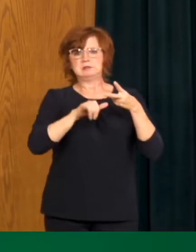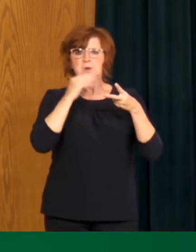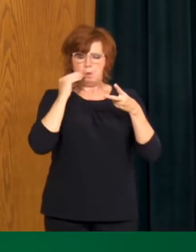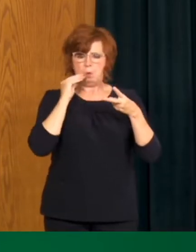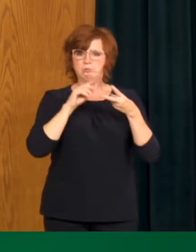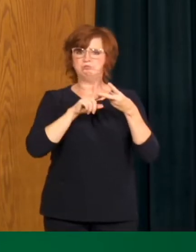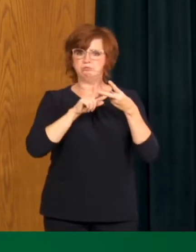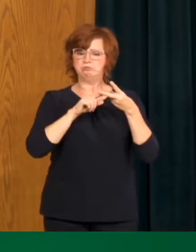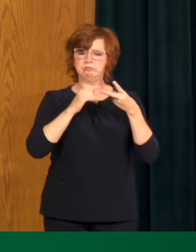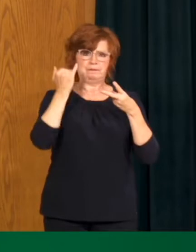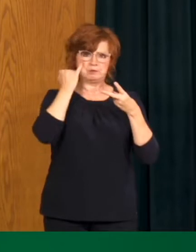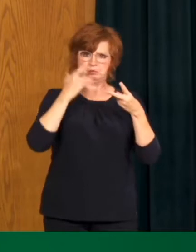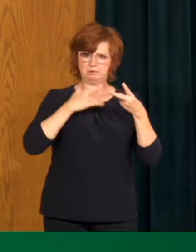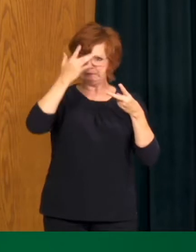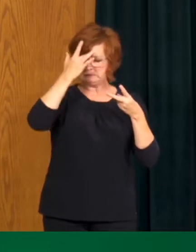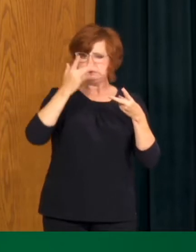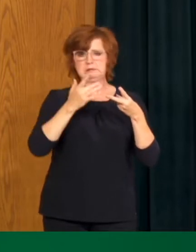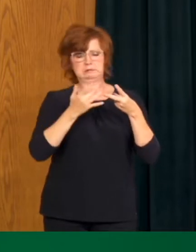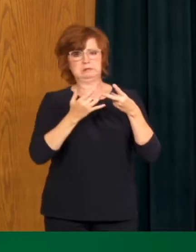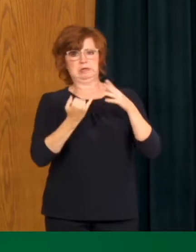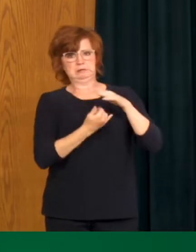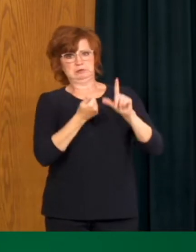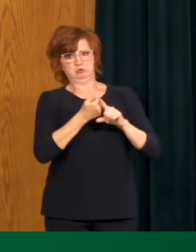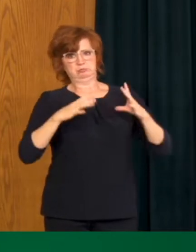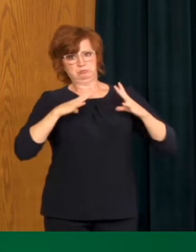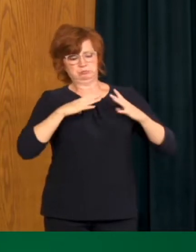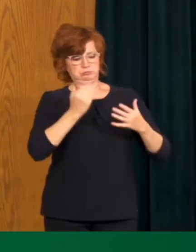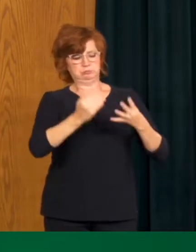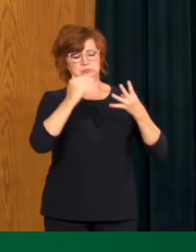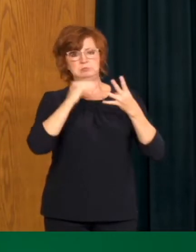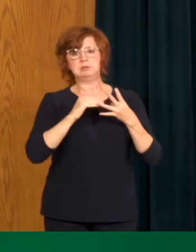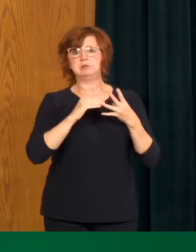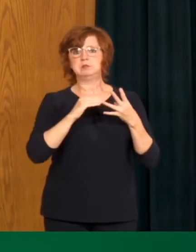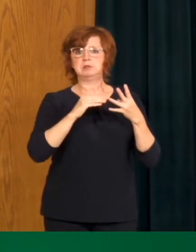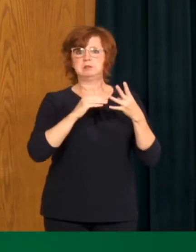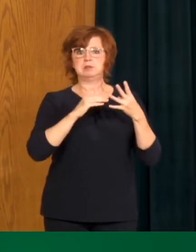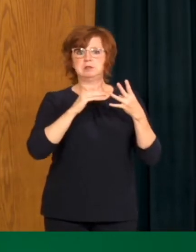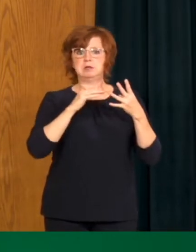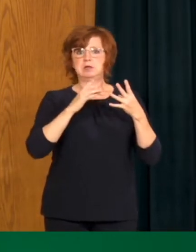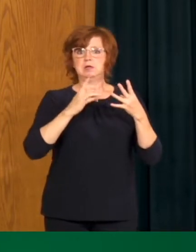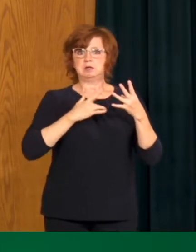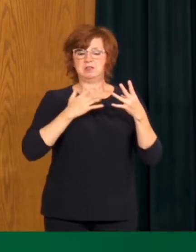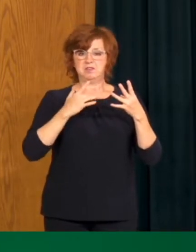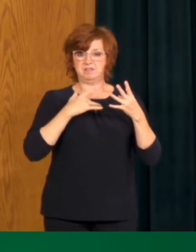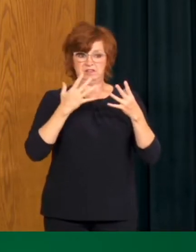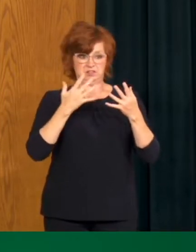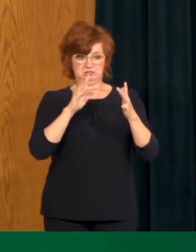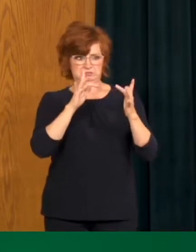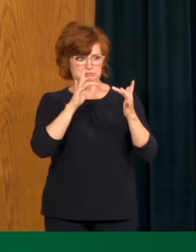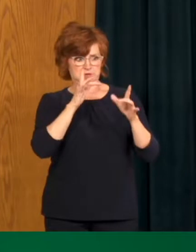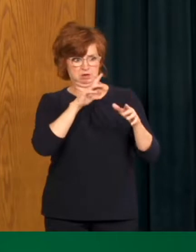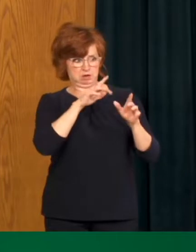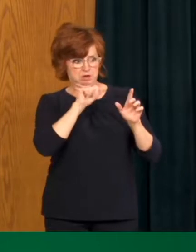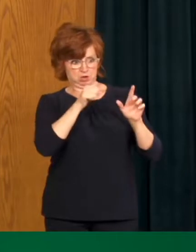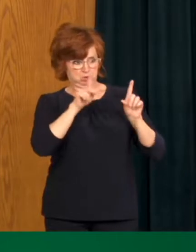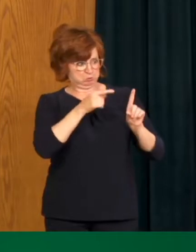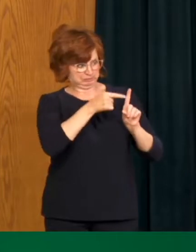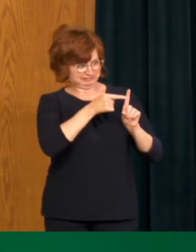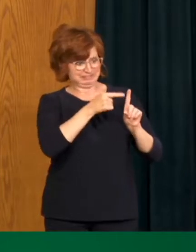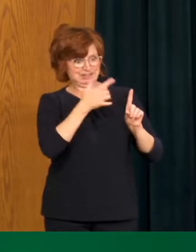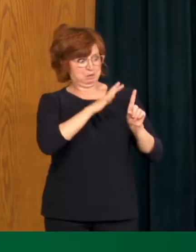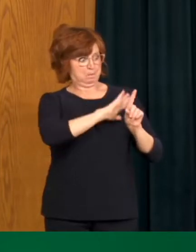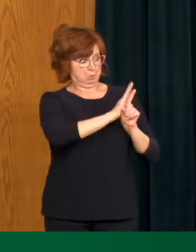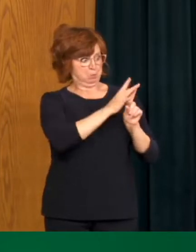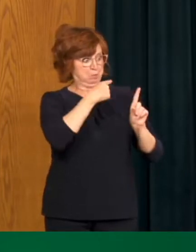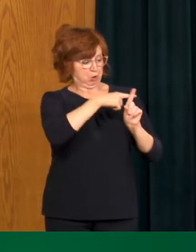get tested if you are feeling unwell at all. Self-isolate and get tested if you've been in contact with anyone who is known to have